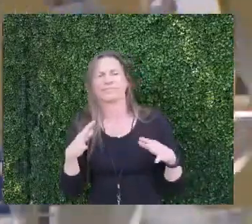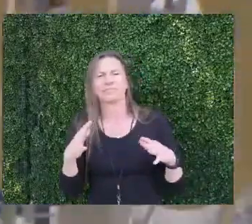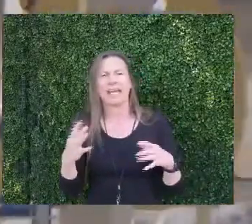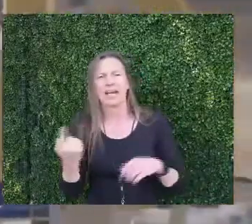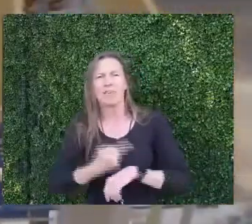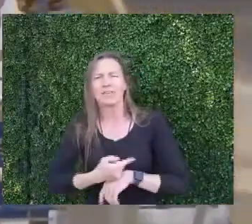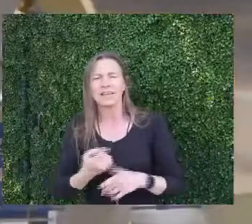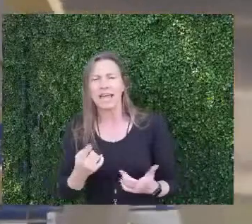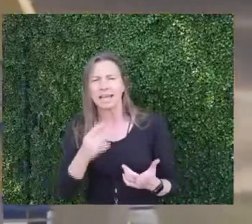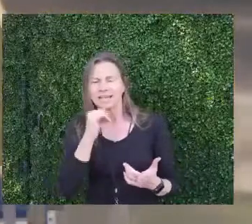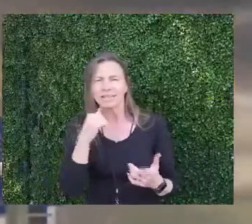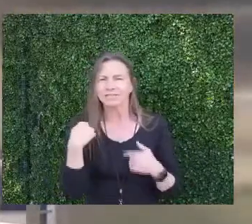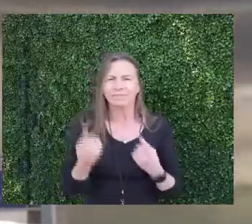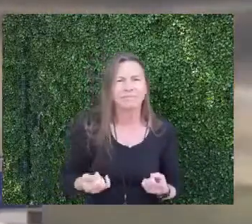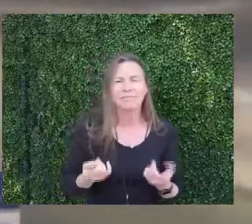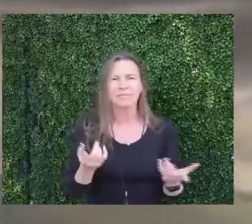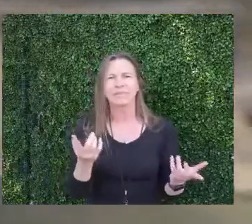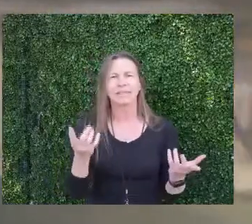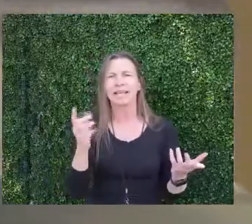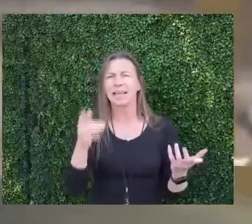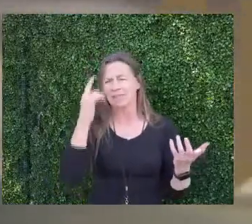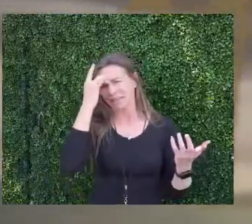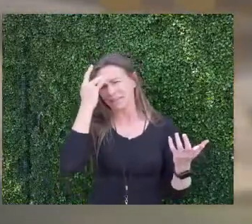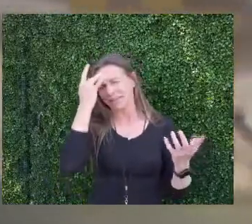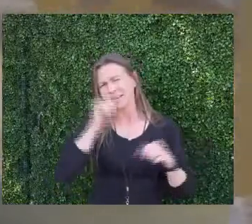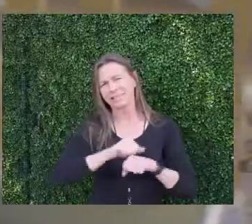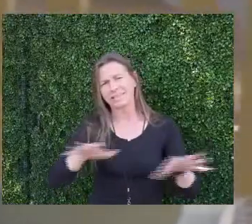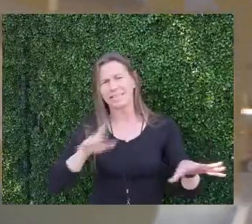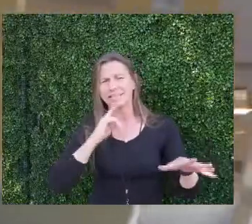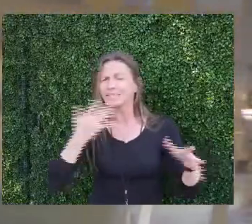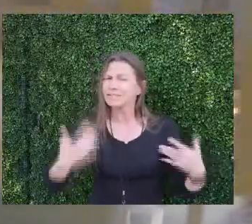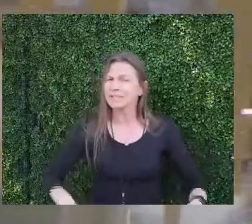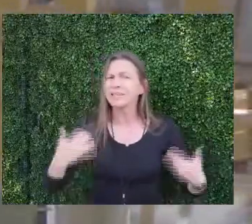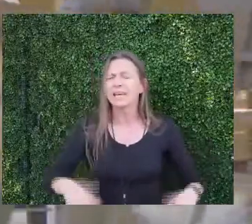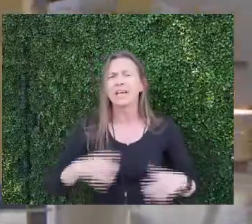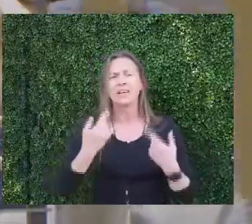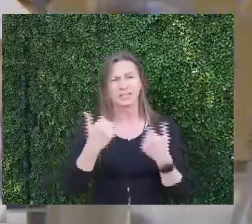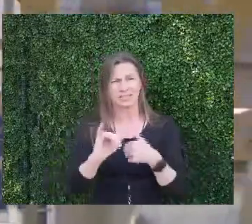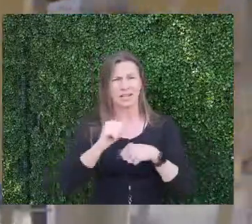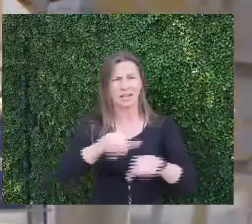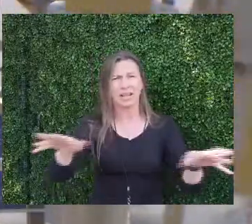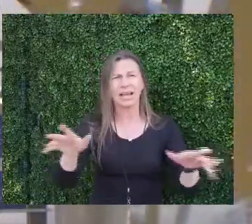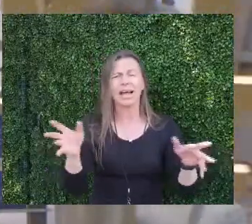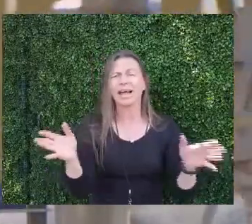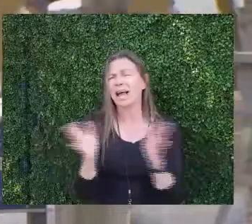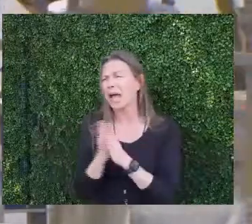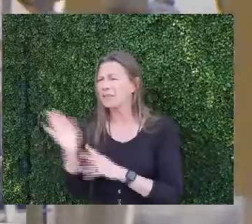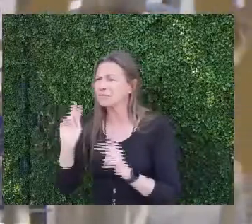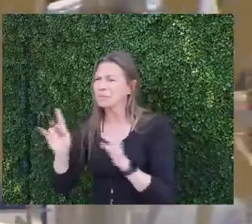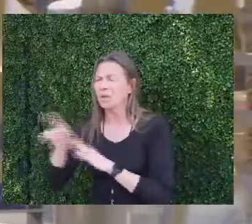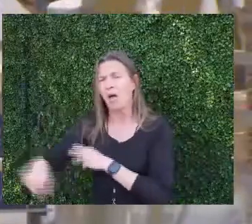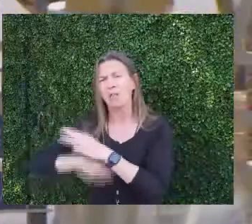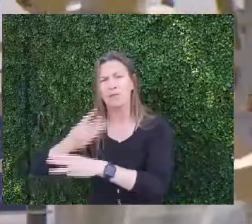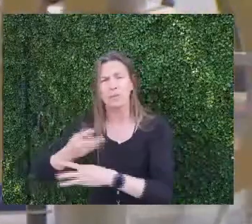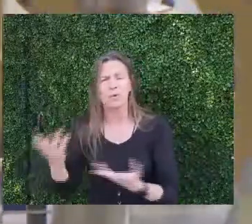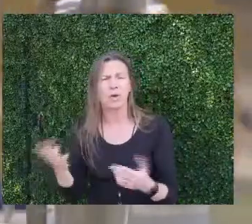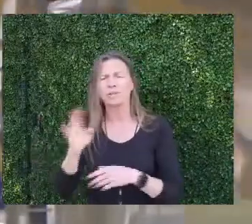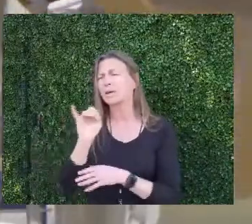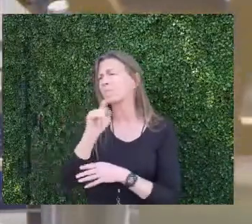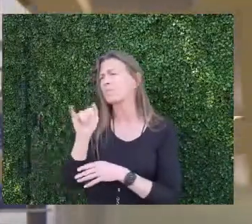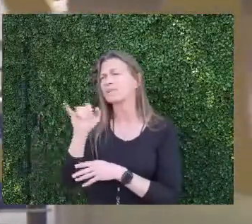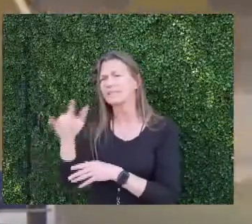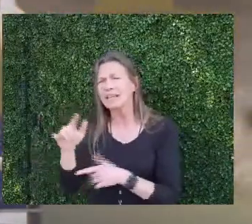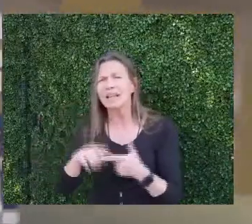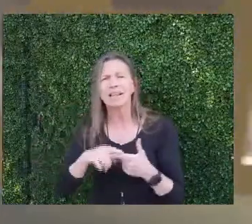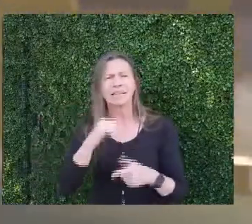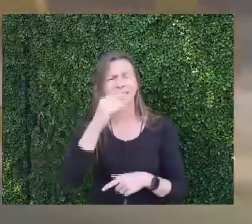as it's ever been. You're seeing what's happening around the rest of the world. Ask the folks in India and Brazil. Ask the folks in parts of Europe, including the UK